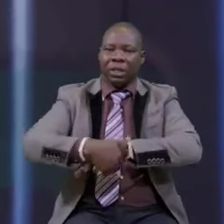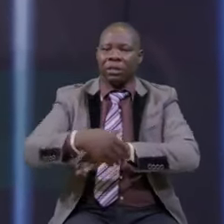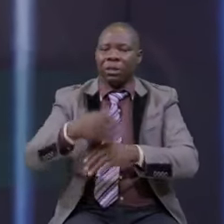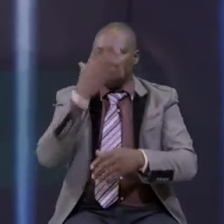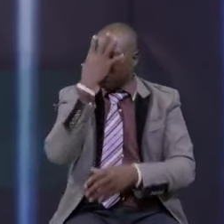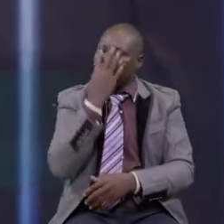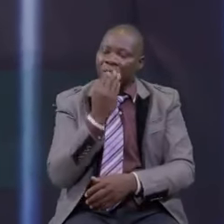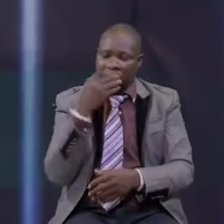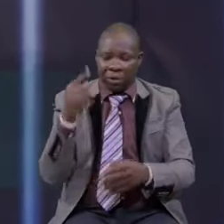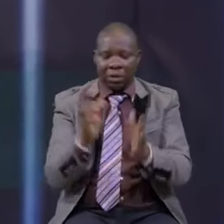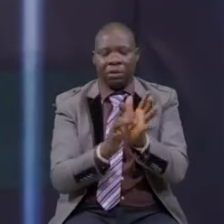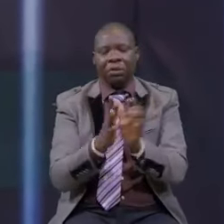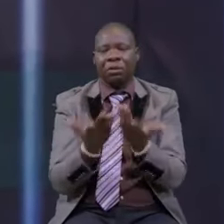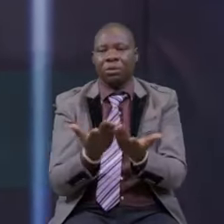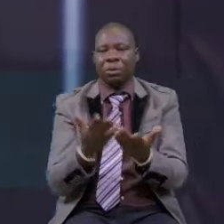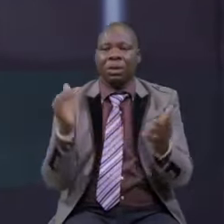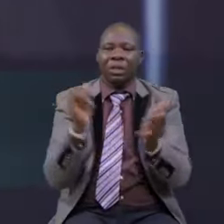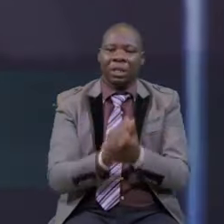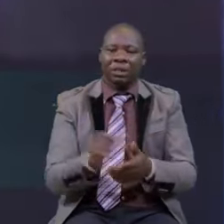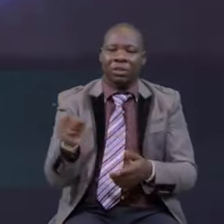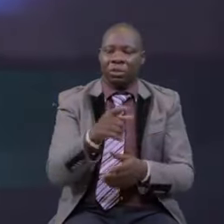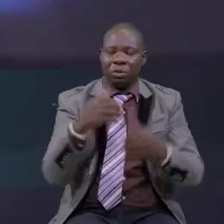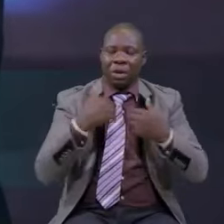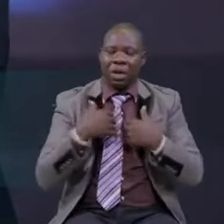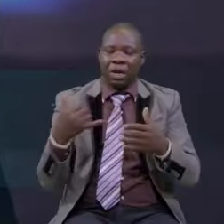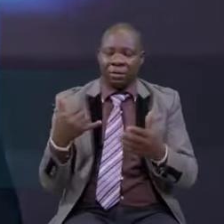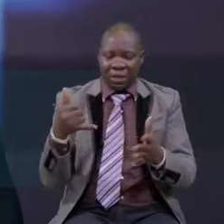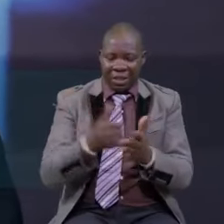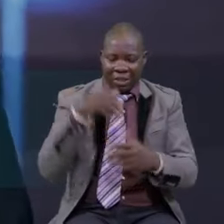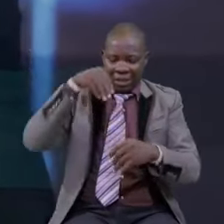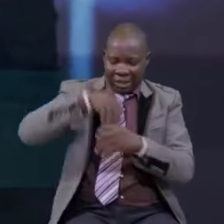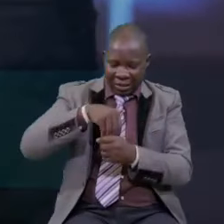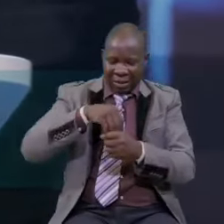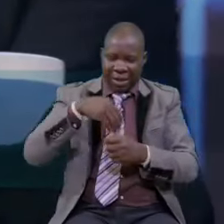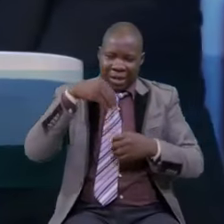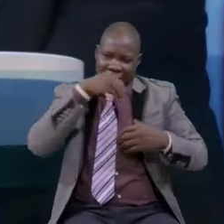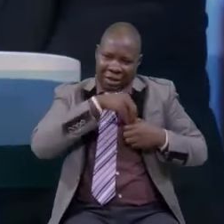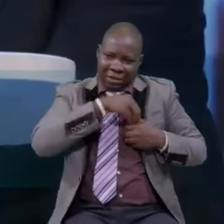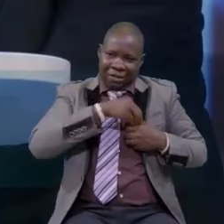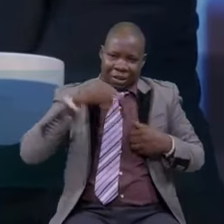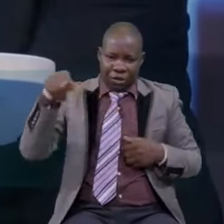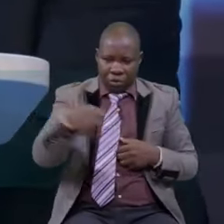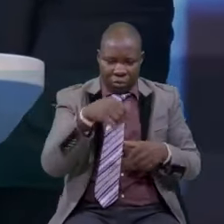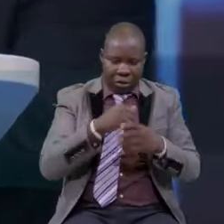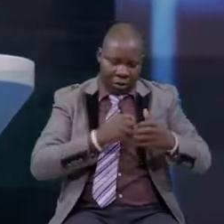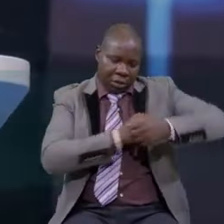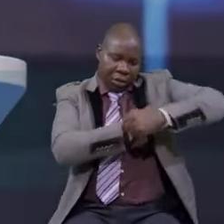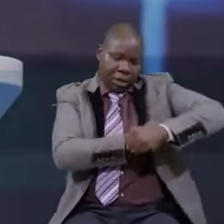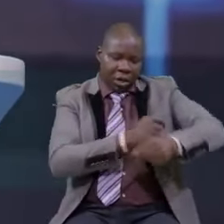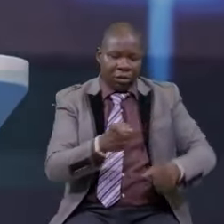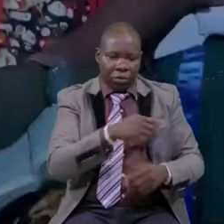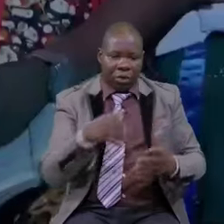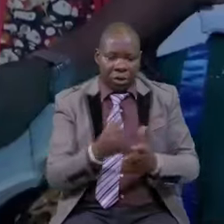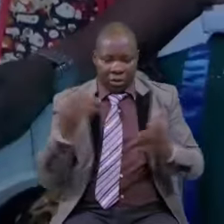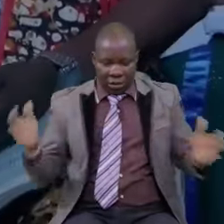the scripture. That your habit inside you, it guides you, it motivates you, and it